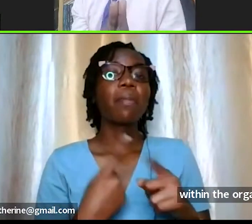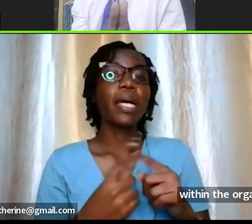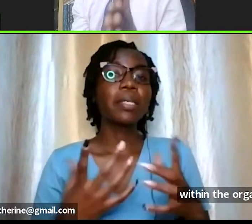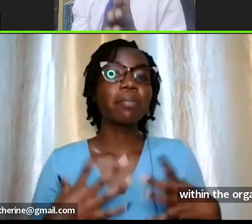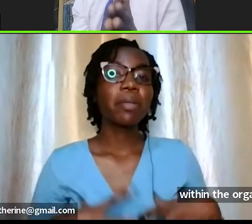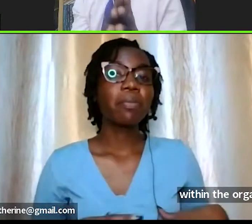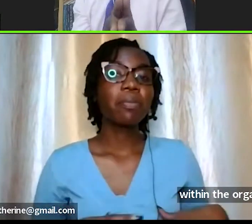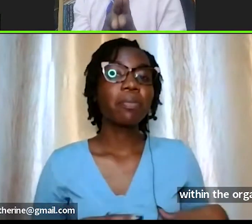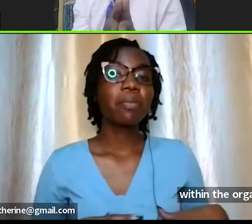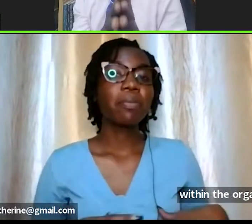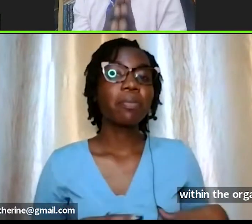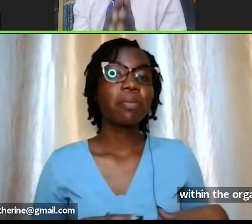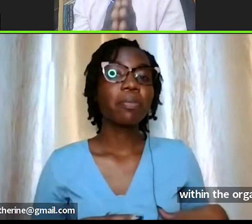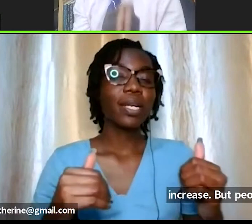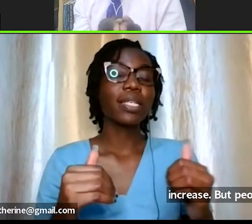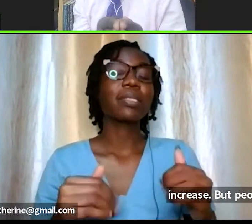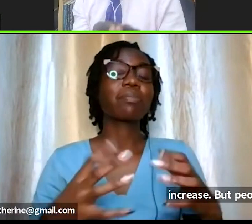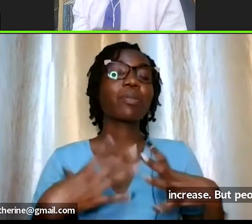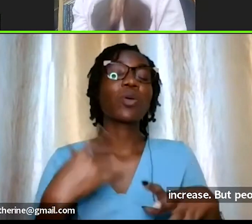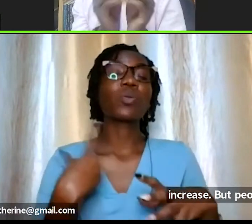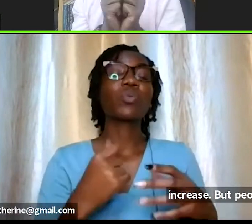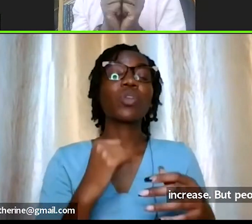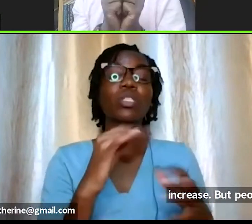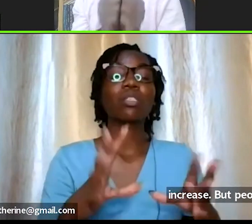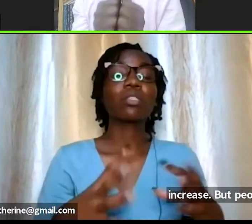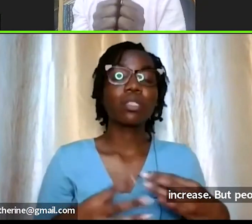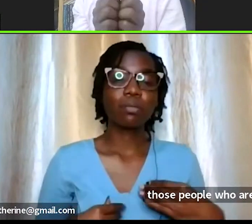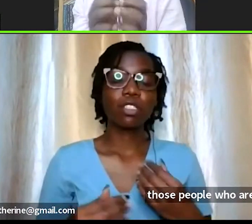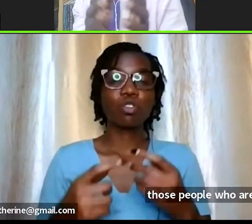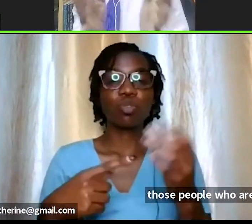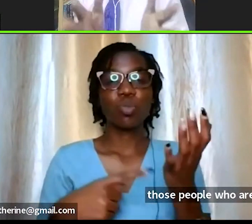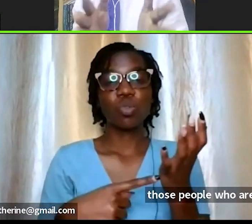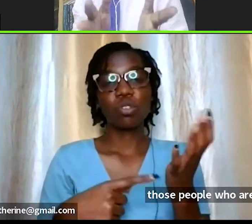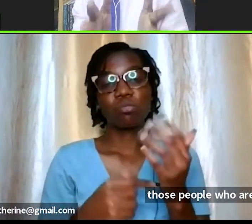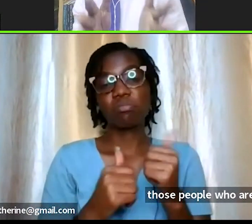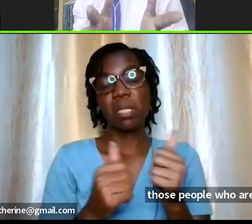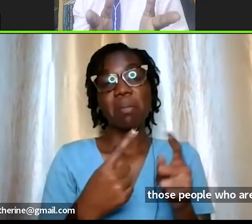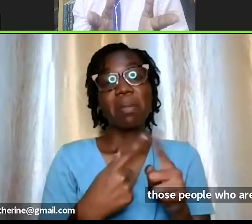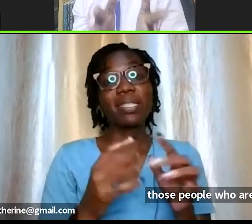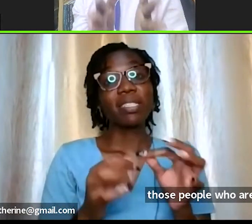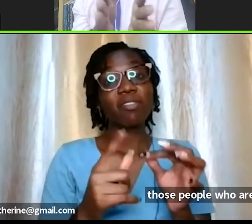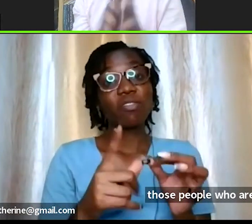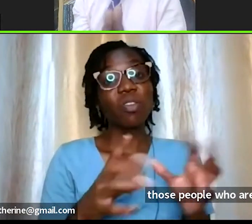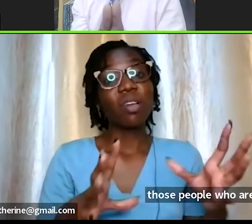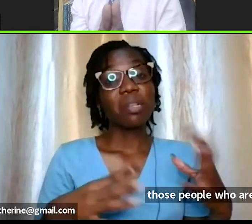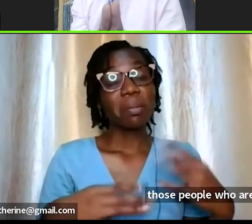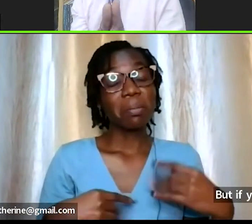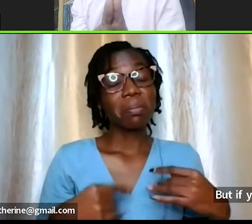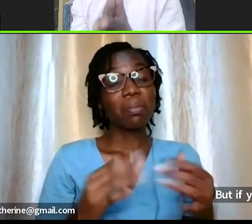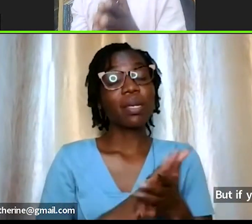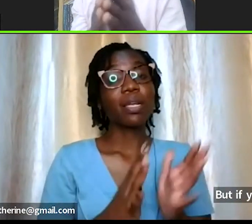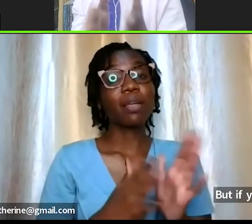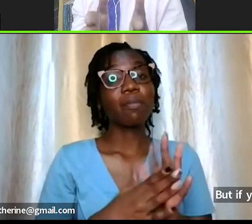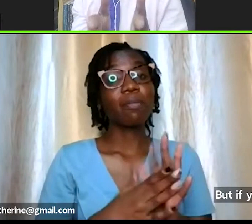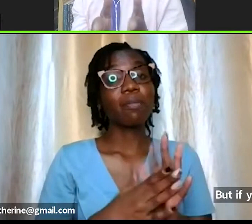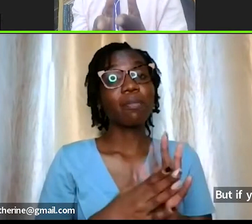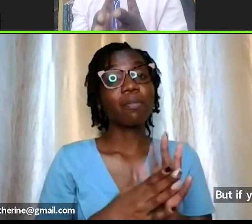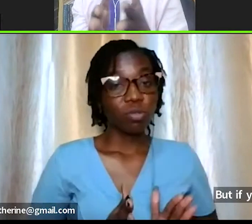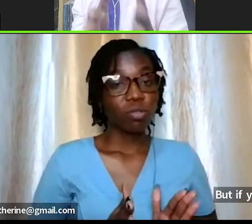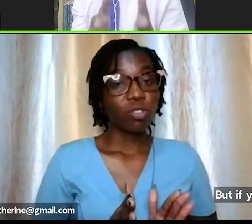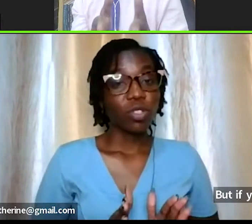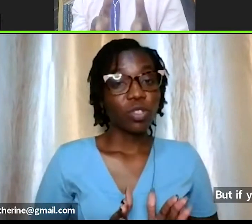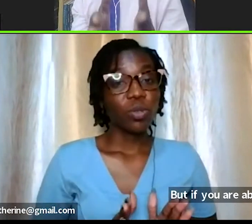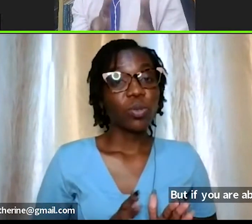those people who are not embracing technology very well. But if you are able to become a HR person who